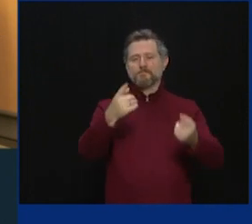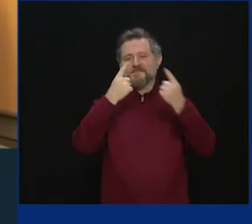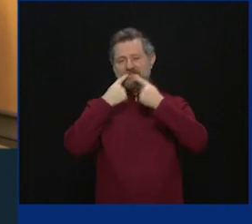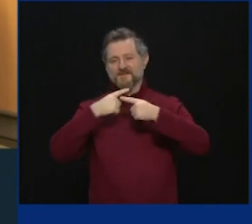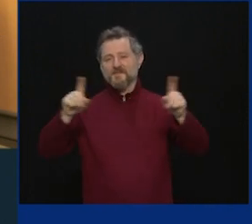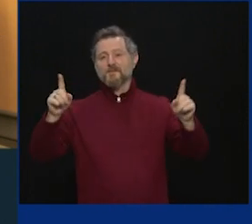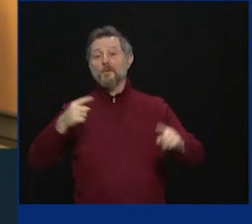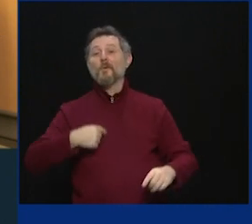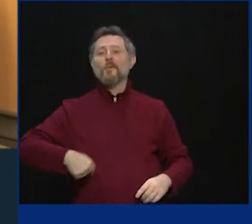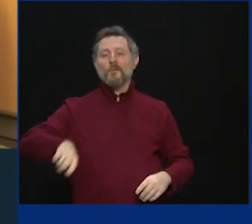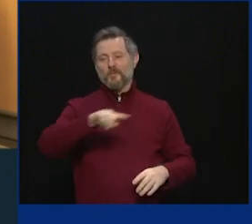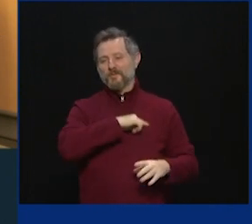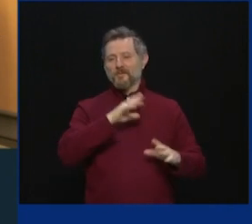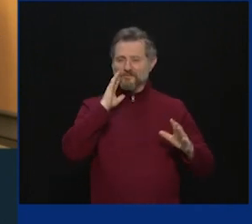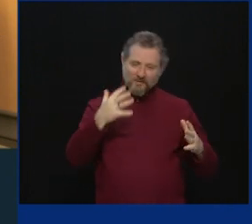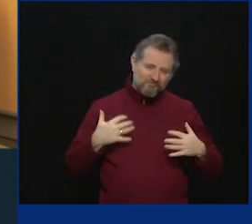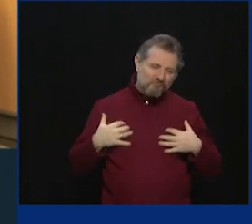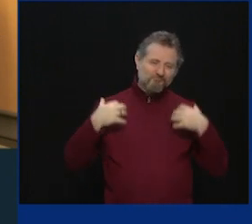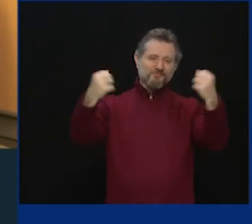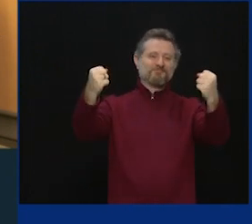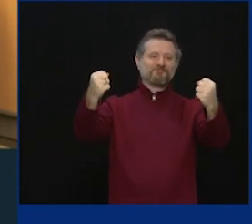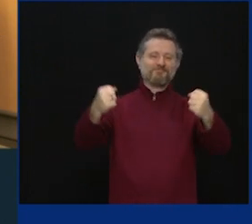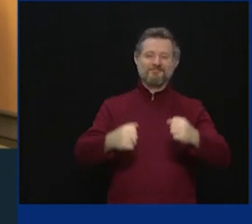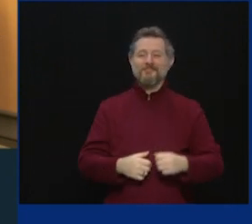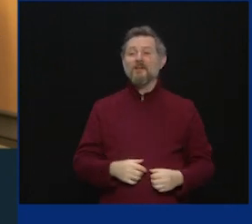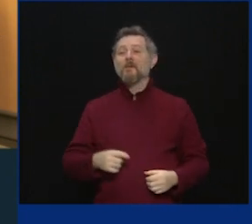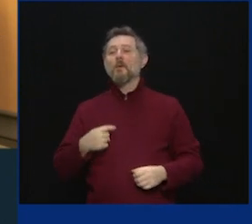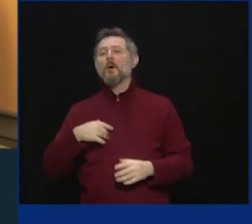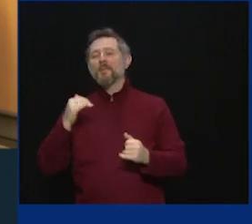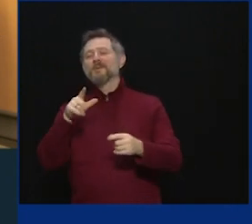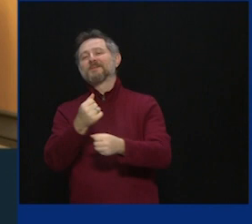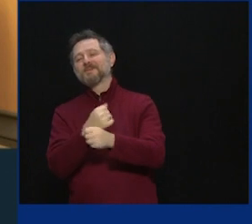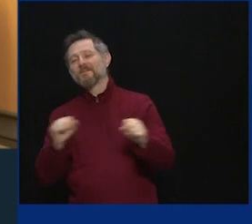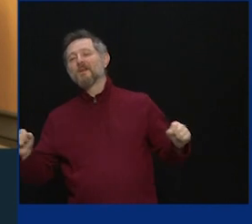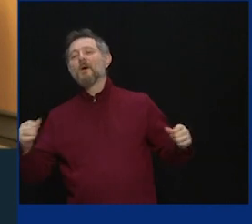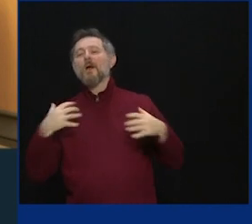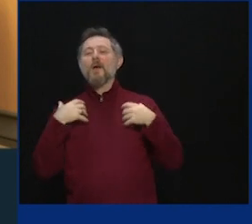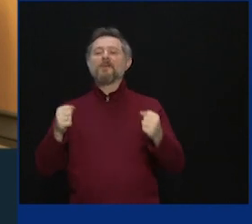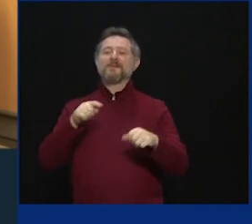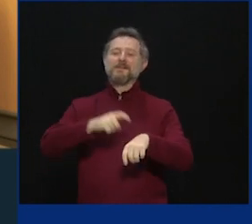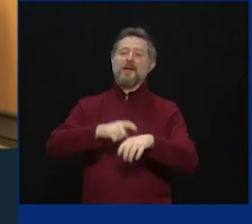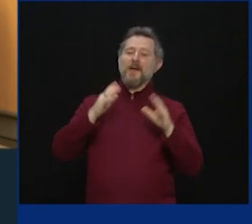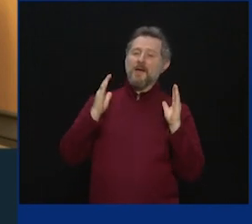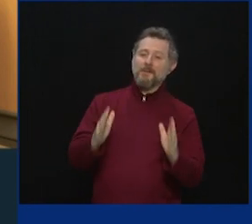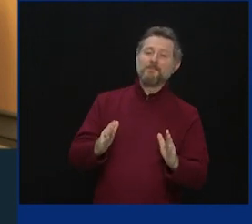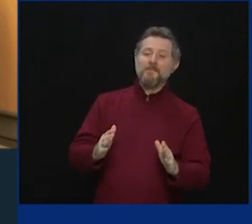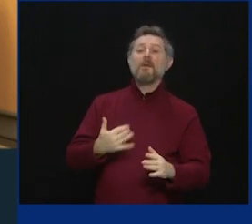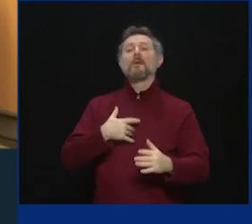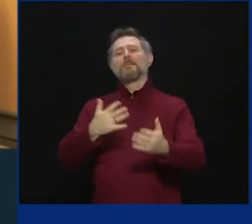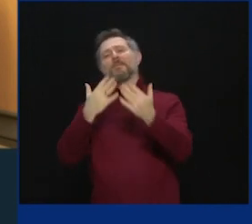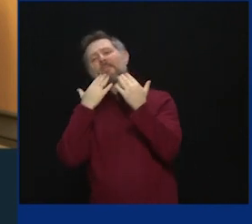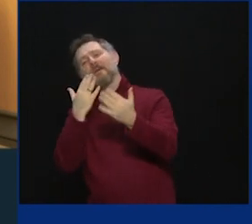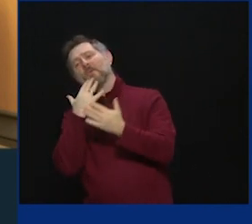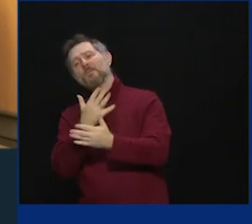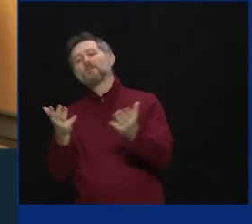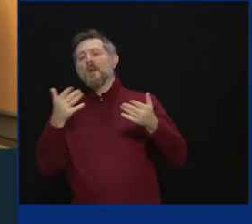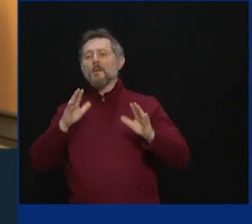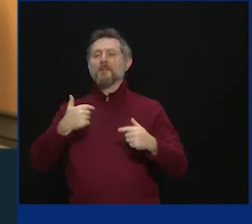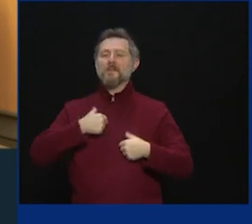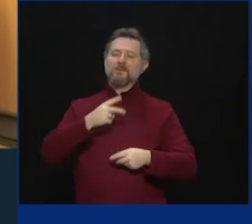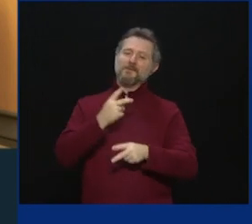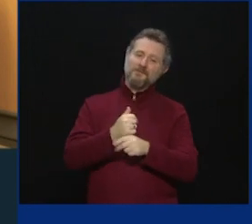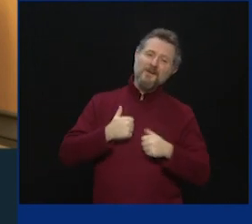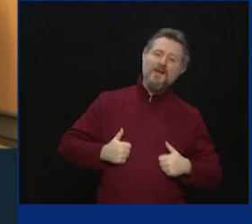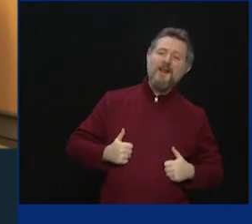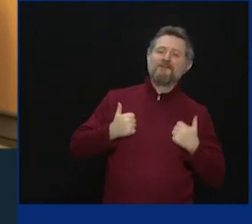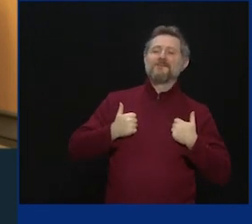stronger. We'll have a safe and healthy season, a season of gratitude, grateful for those who keep us alive, grateful for the privilege